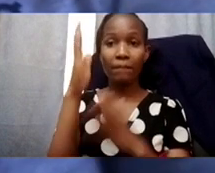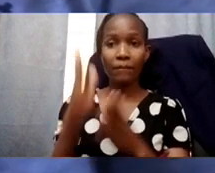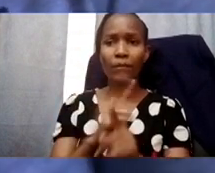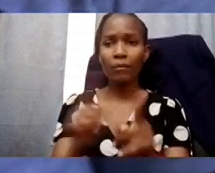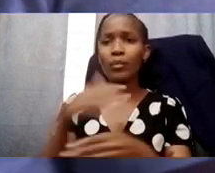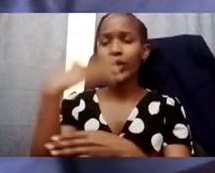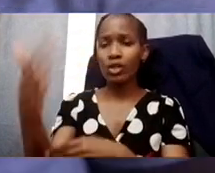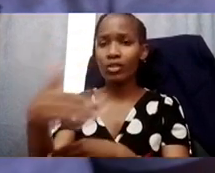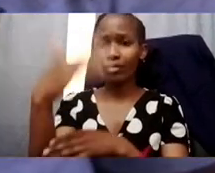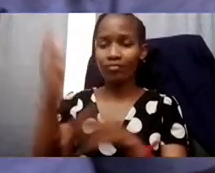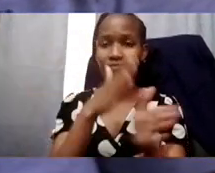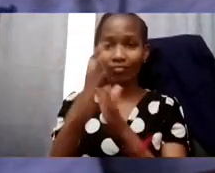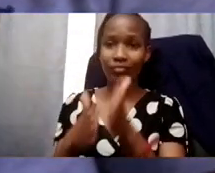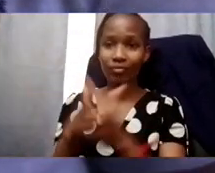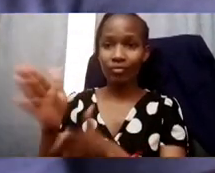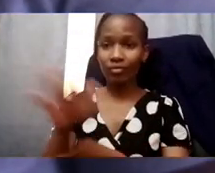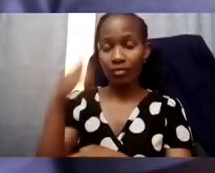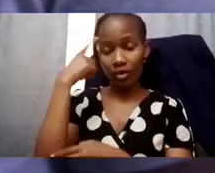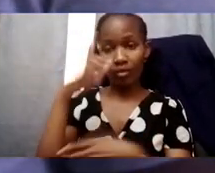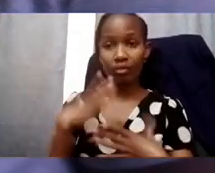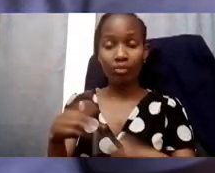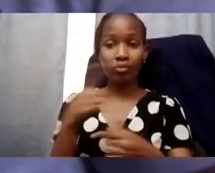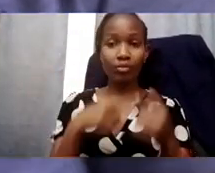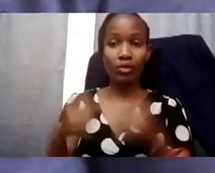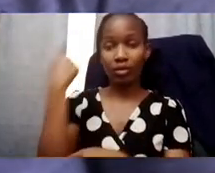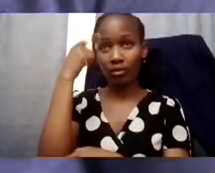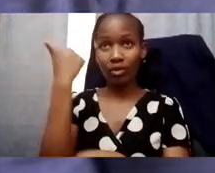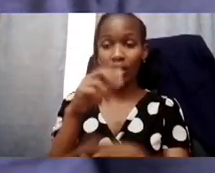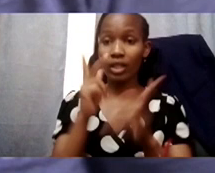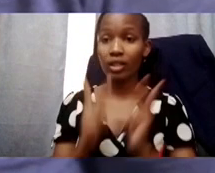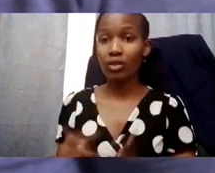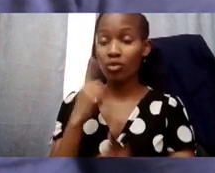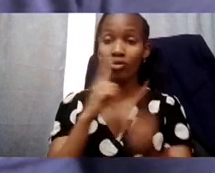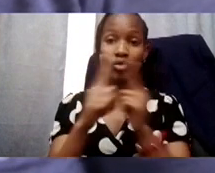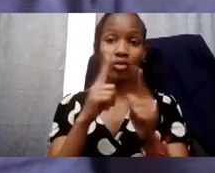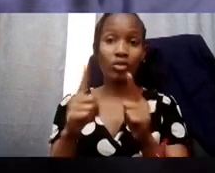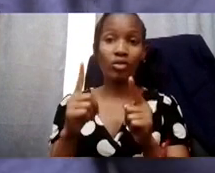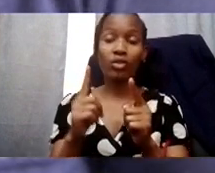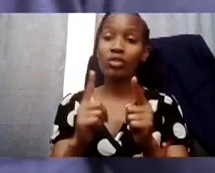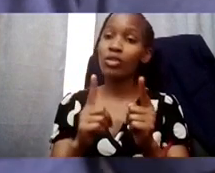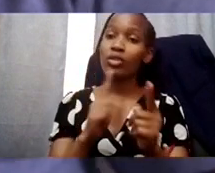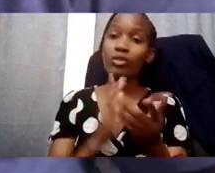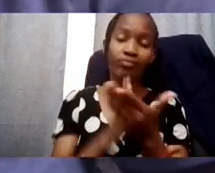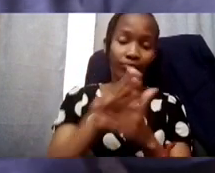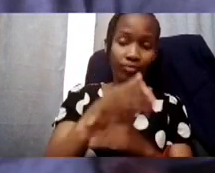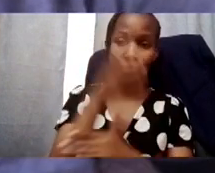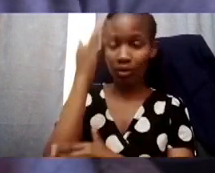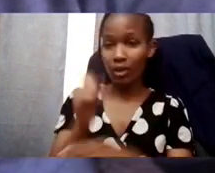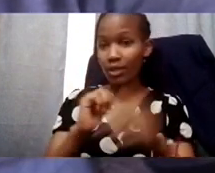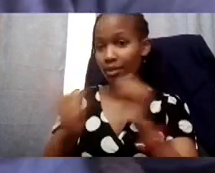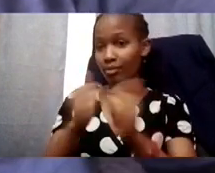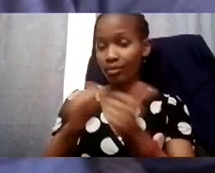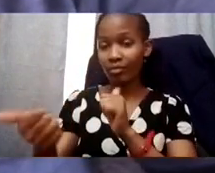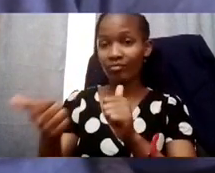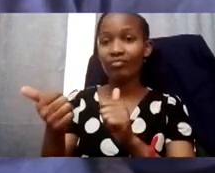a platform for peace and to come in for anybody who can talk to pass the message, because sports is a